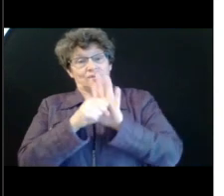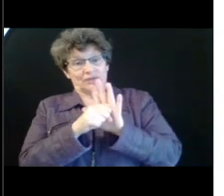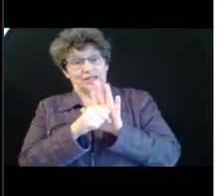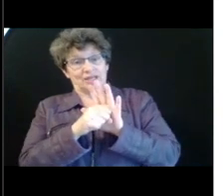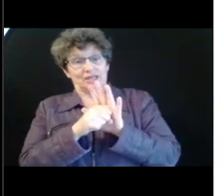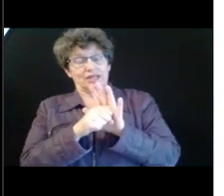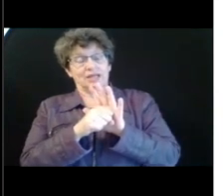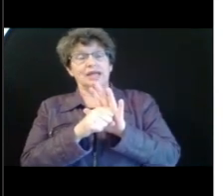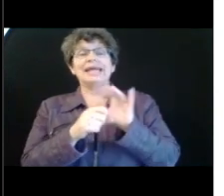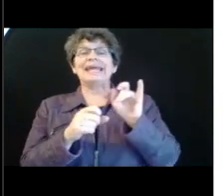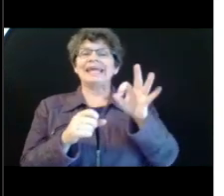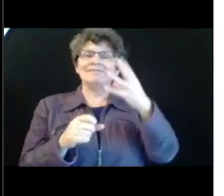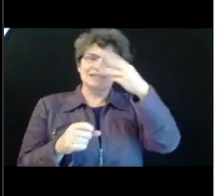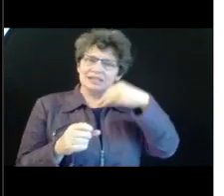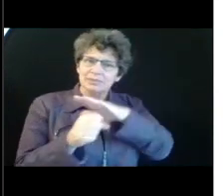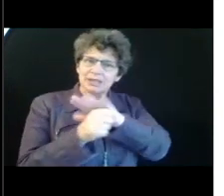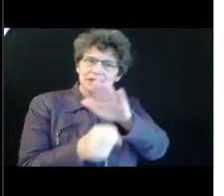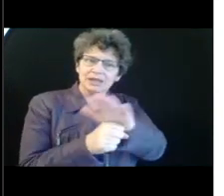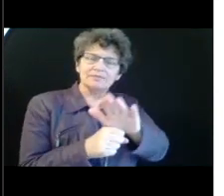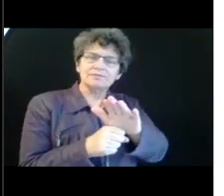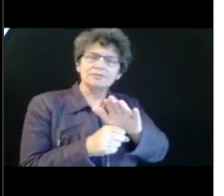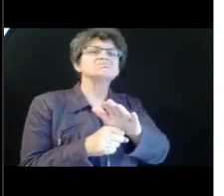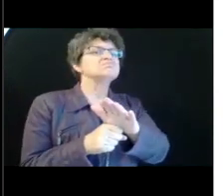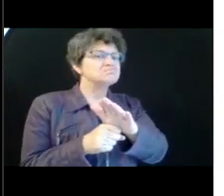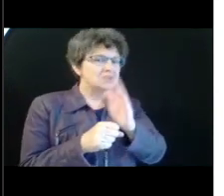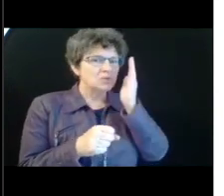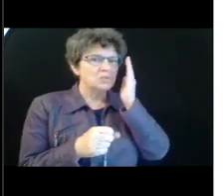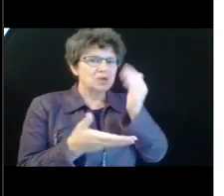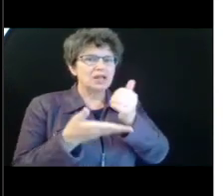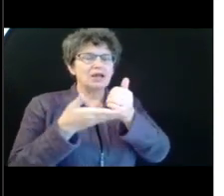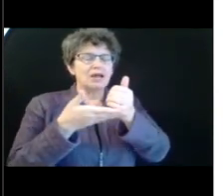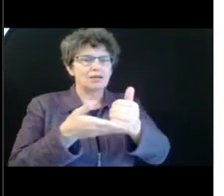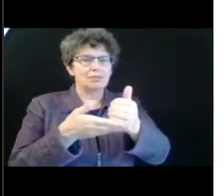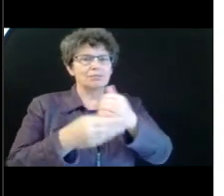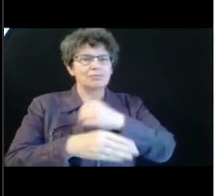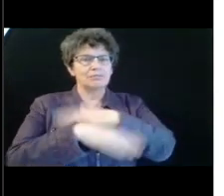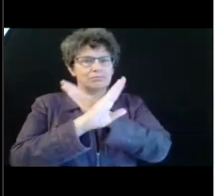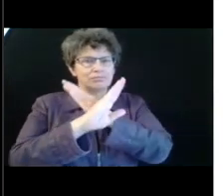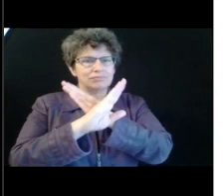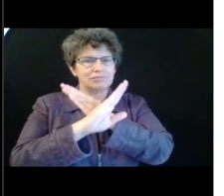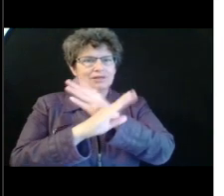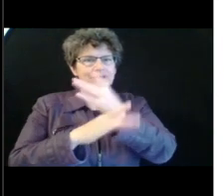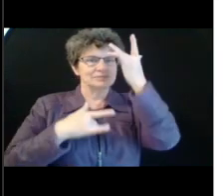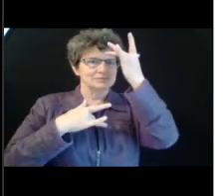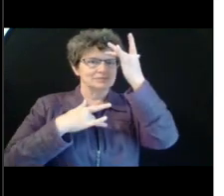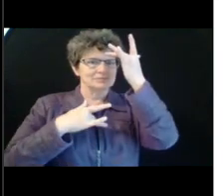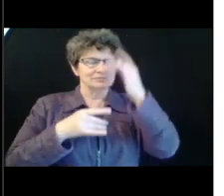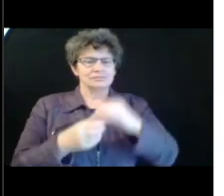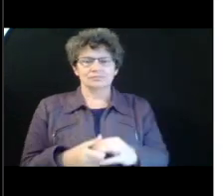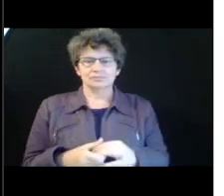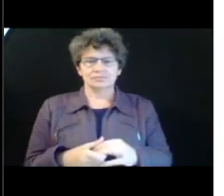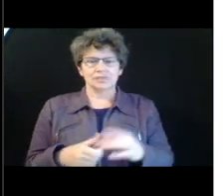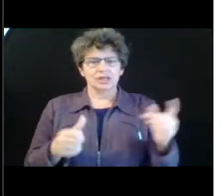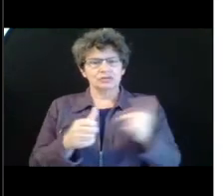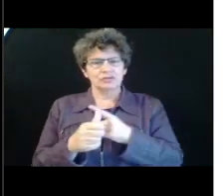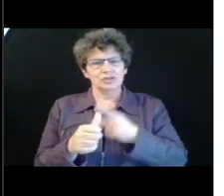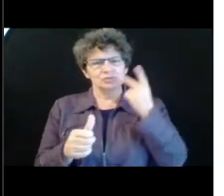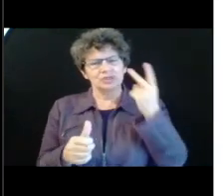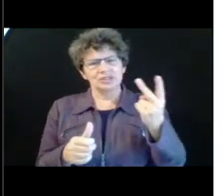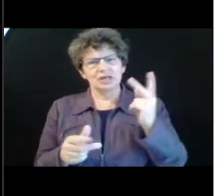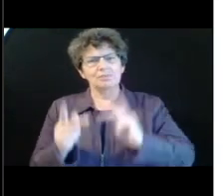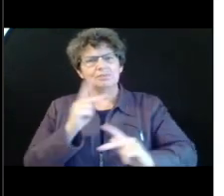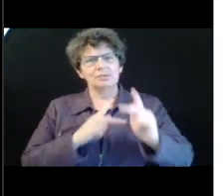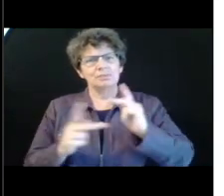in particular. So this first comparison here is looking at individuals that get greater than 7 hours